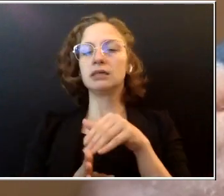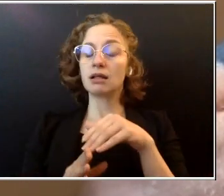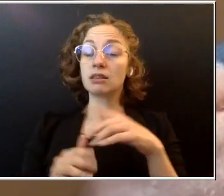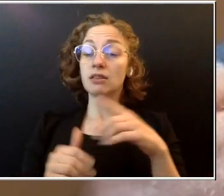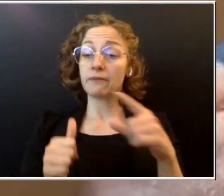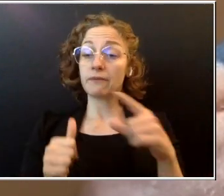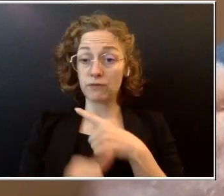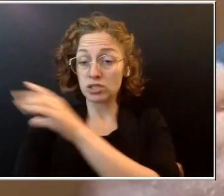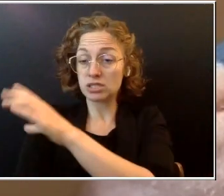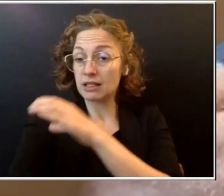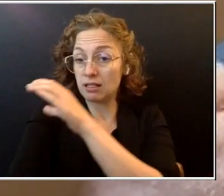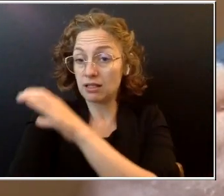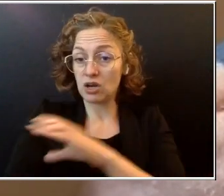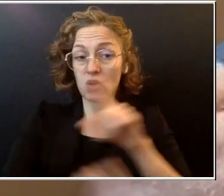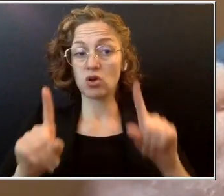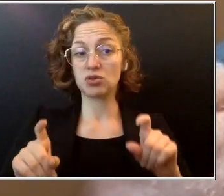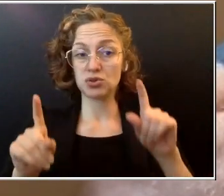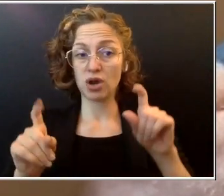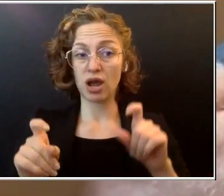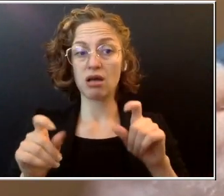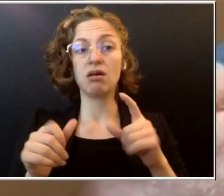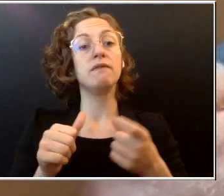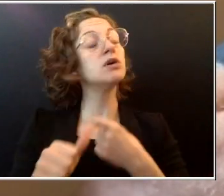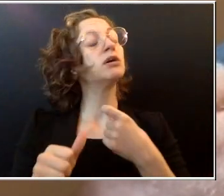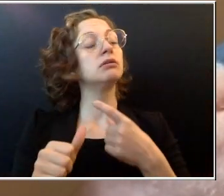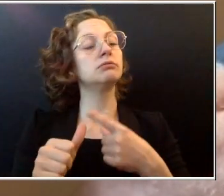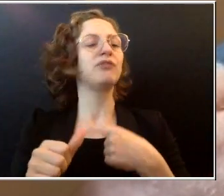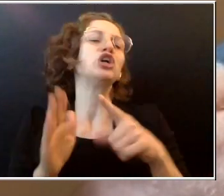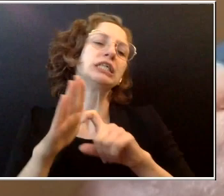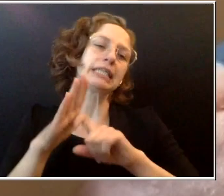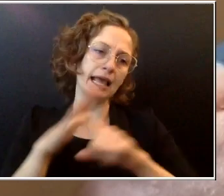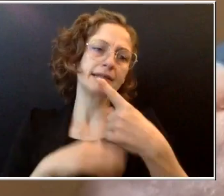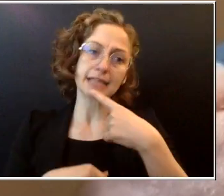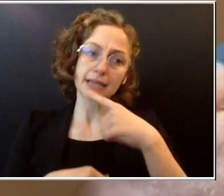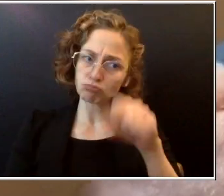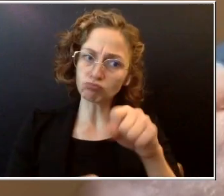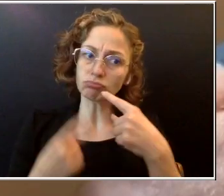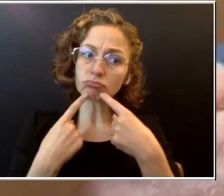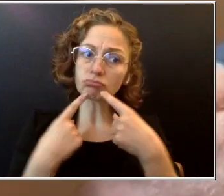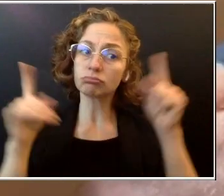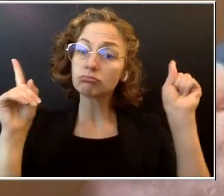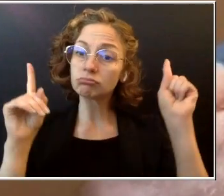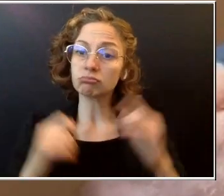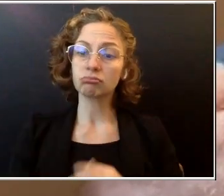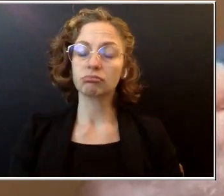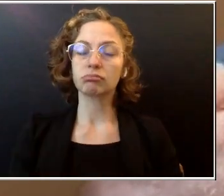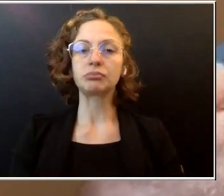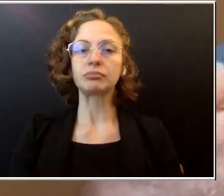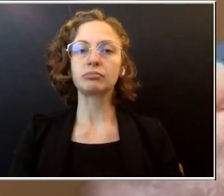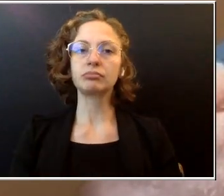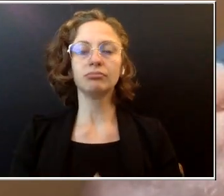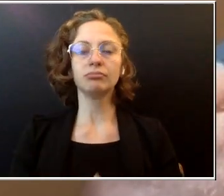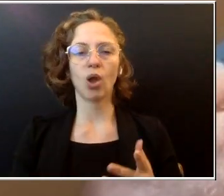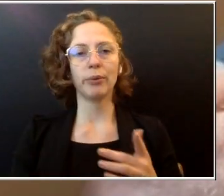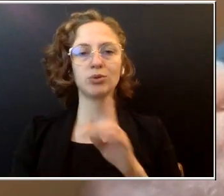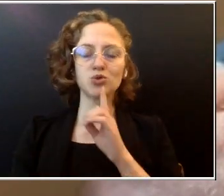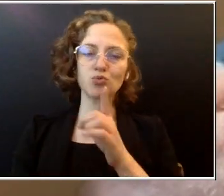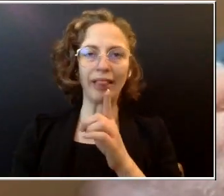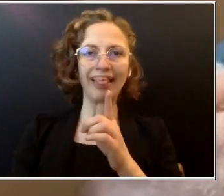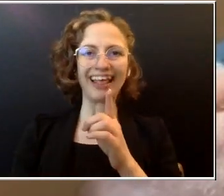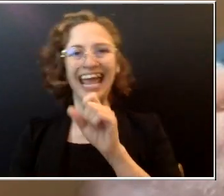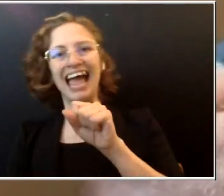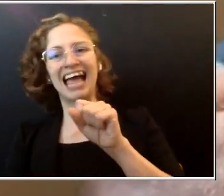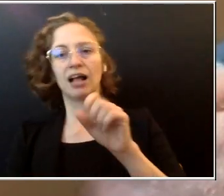think the first scan showed that it was working. And then, it was very back and forth. But once it spread to